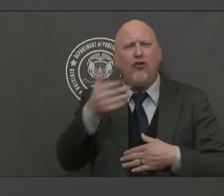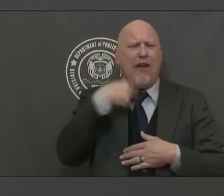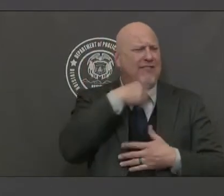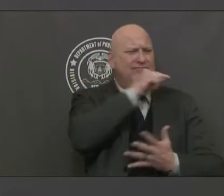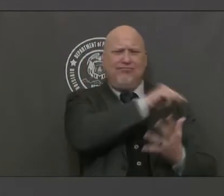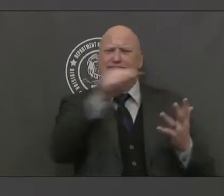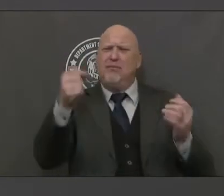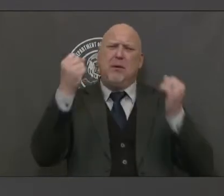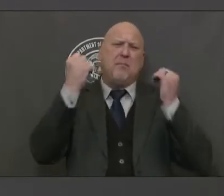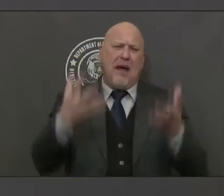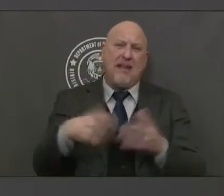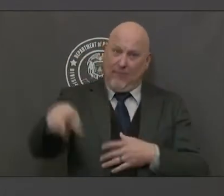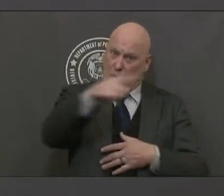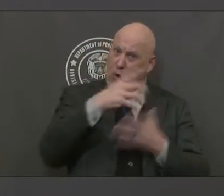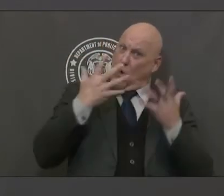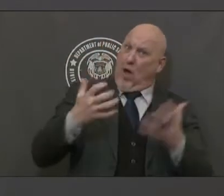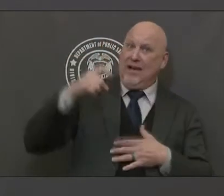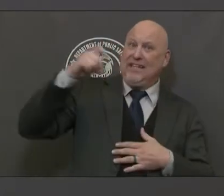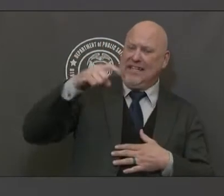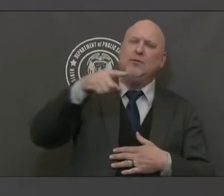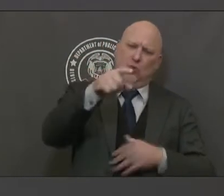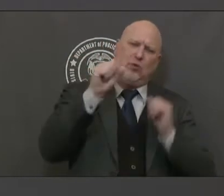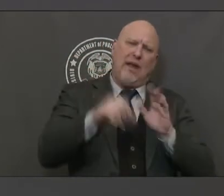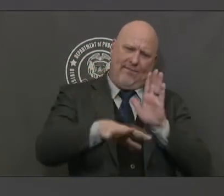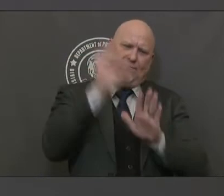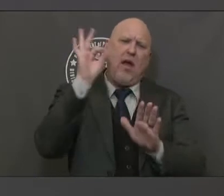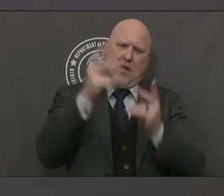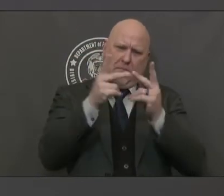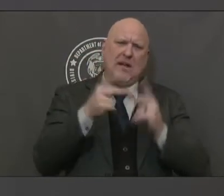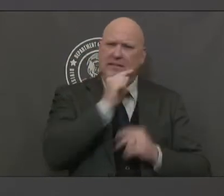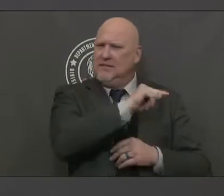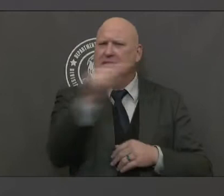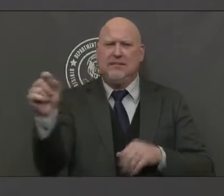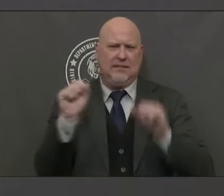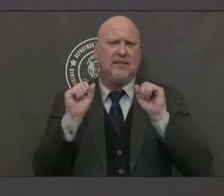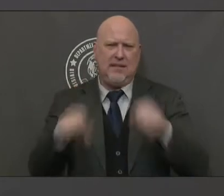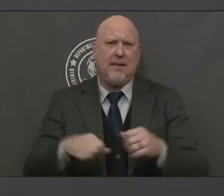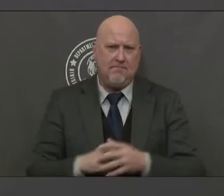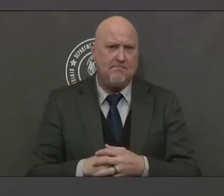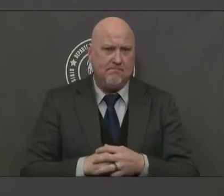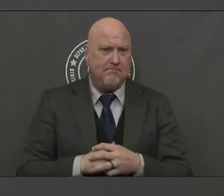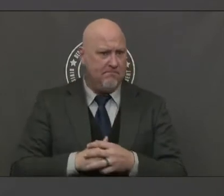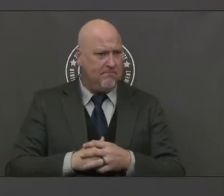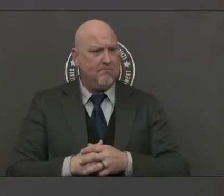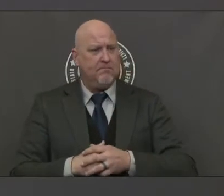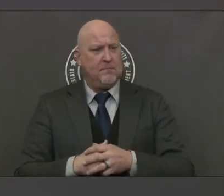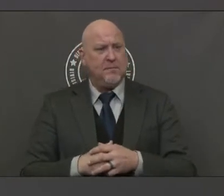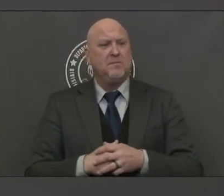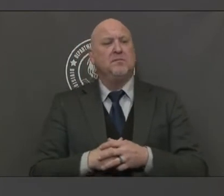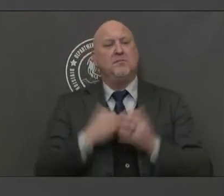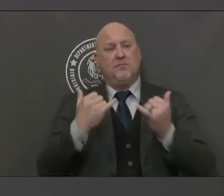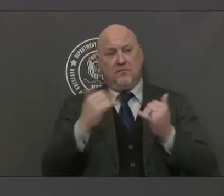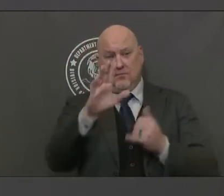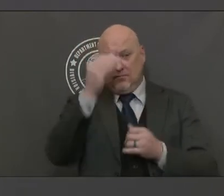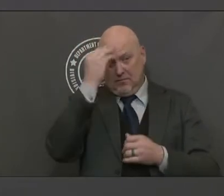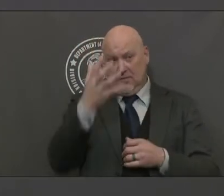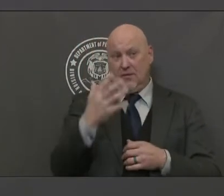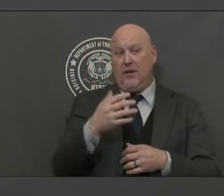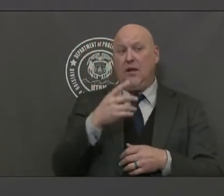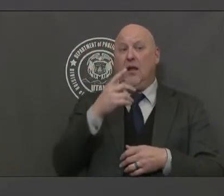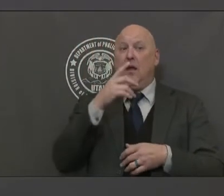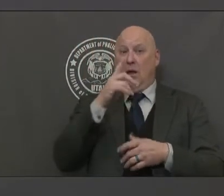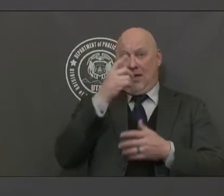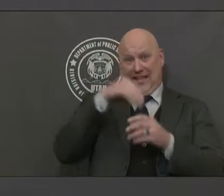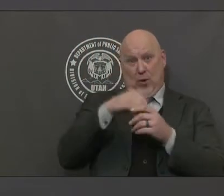was about 563,000. Again, these are first and second doses. So weekly increase of 96,000